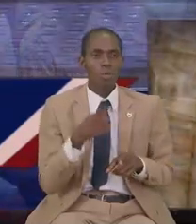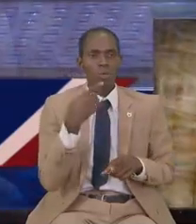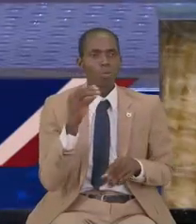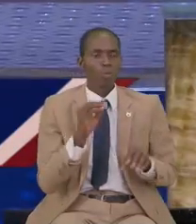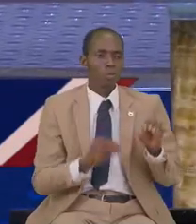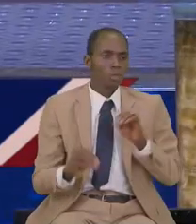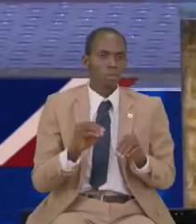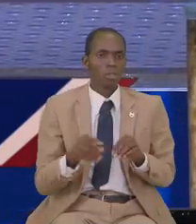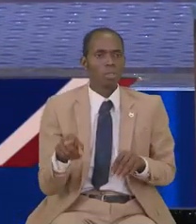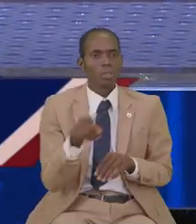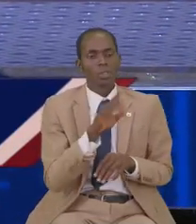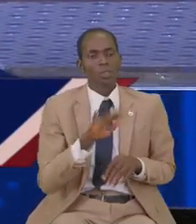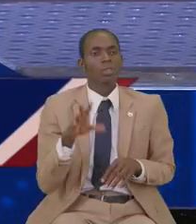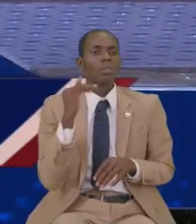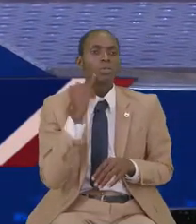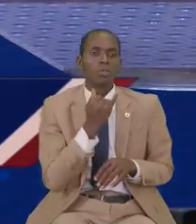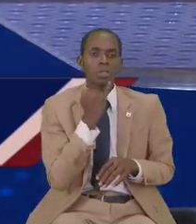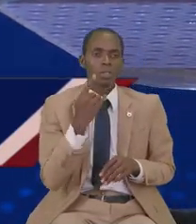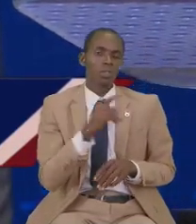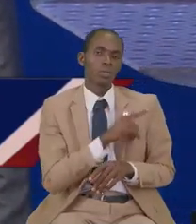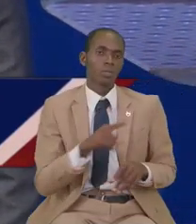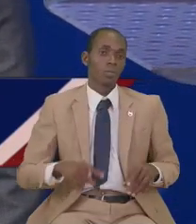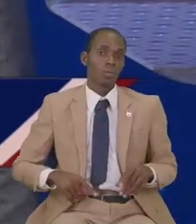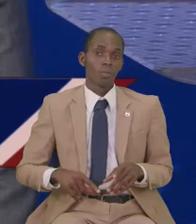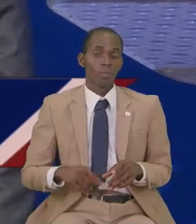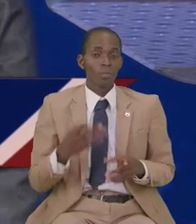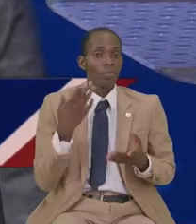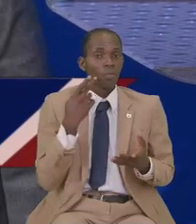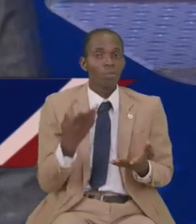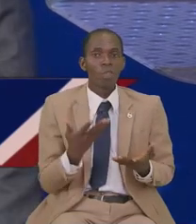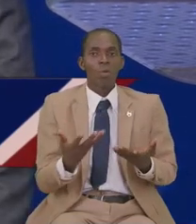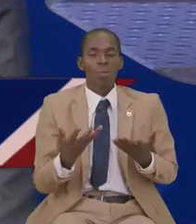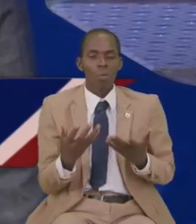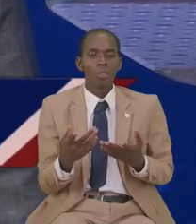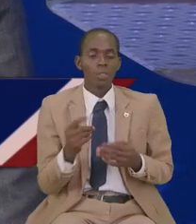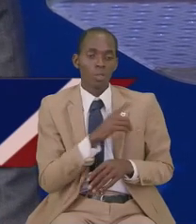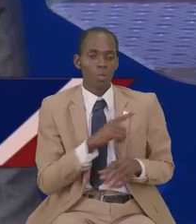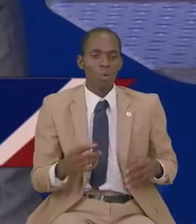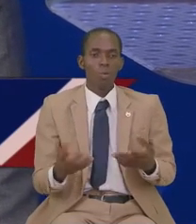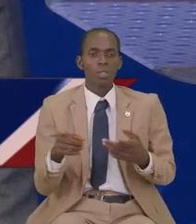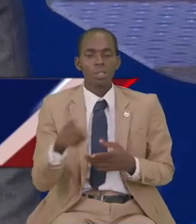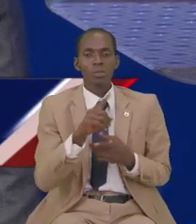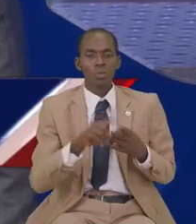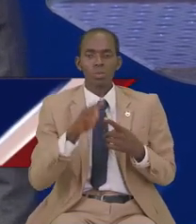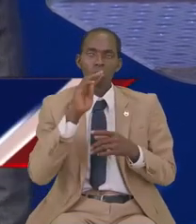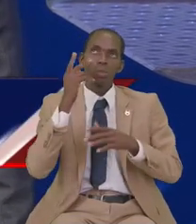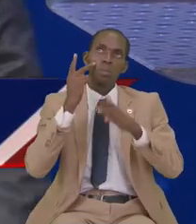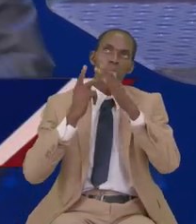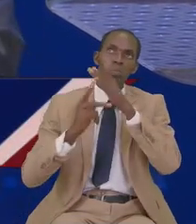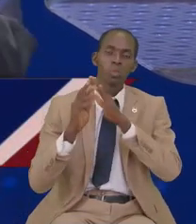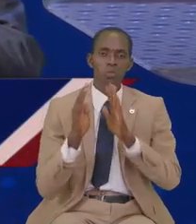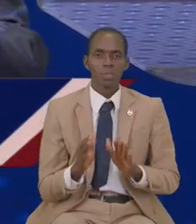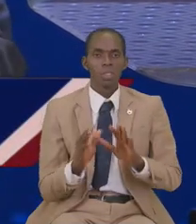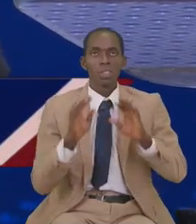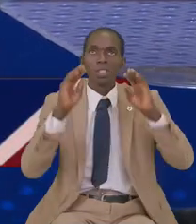raised up their sons. He wanted them to be prophets. He wanted them to be teachers of the word. He wanted them to